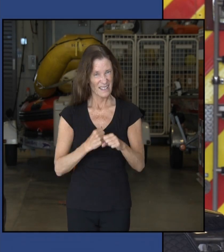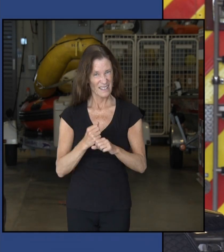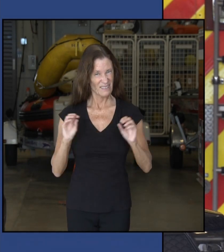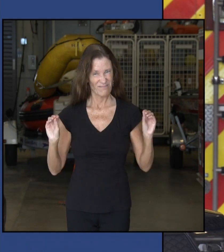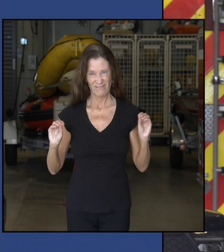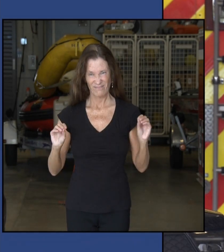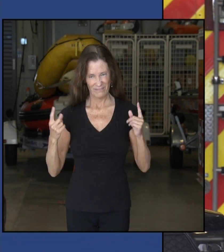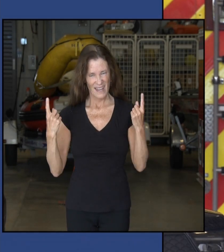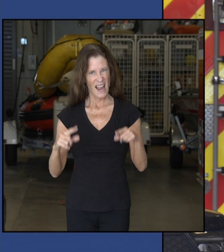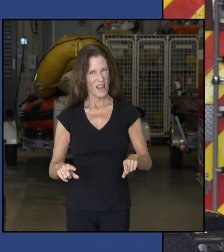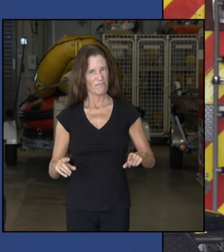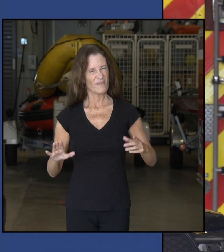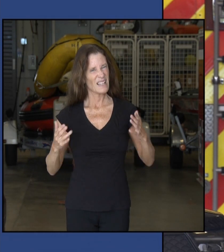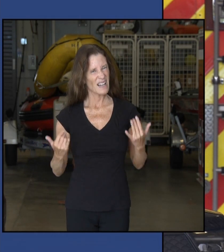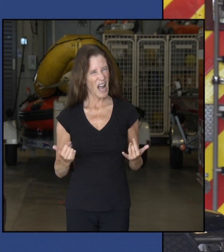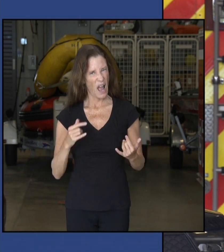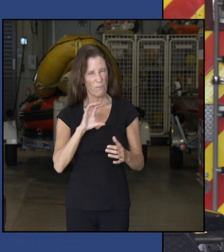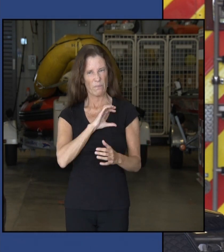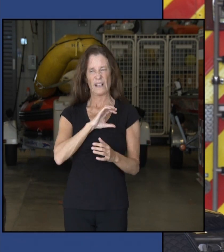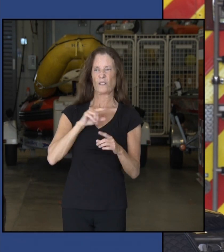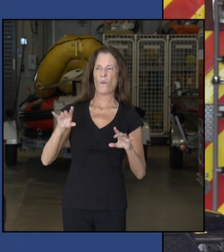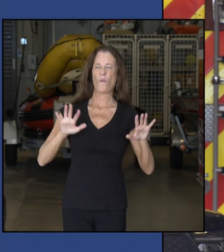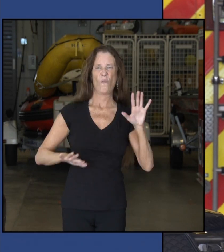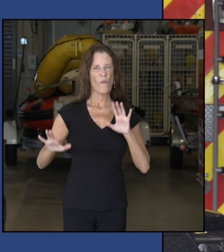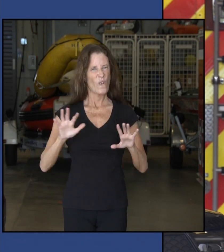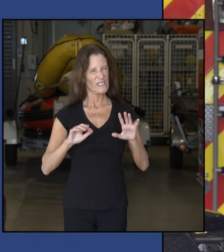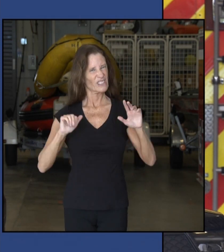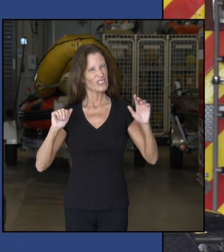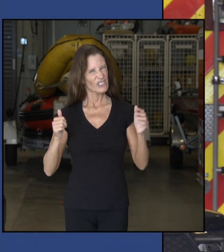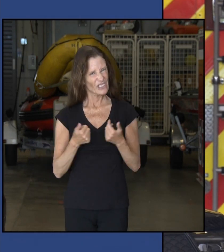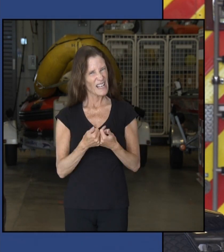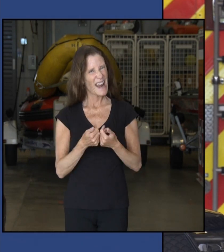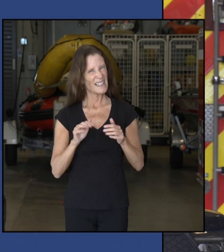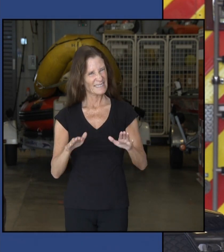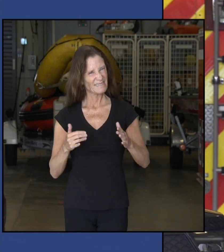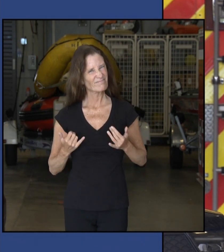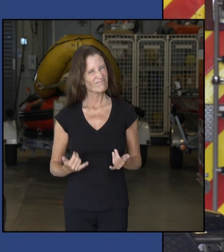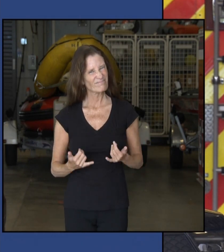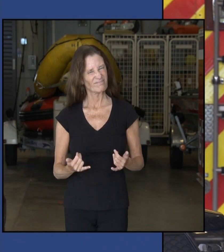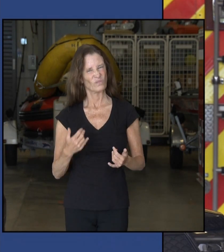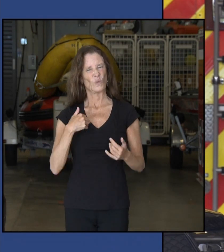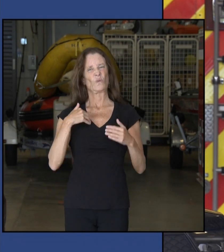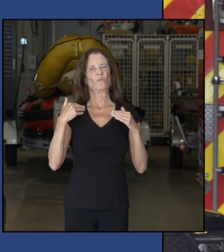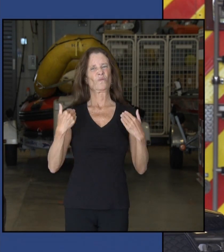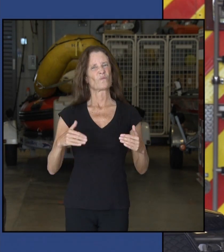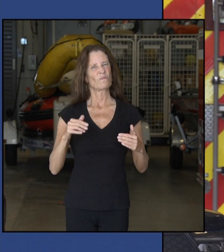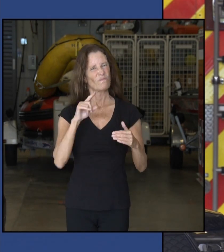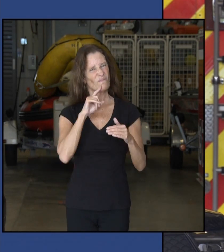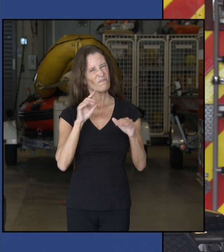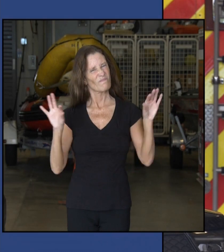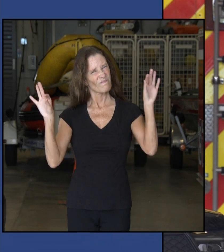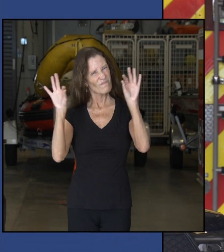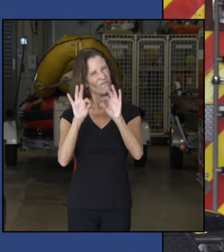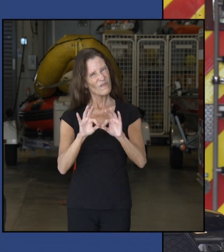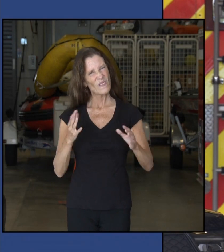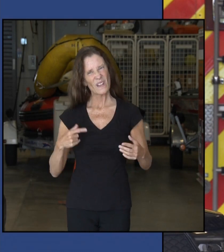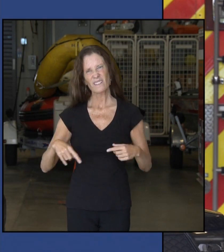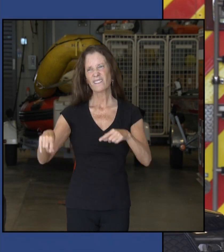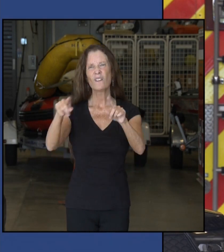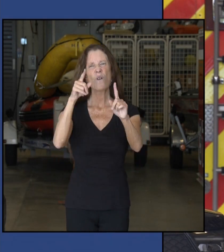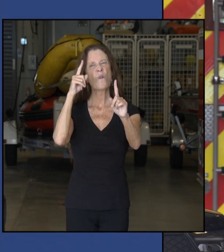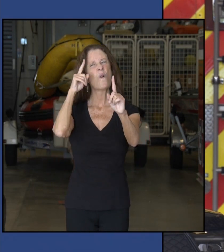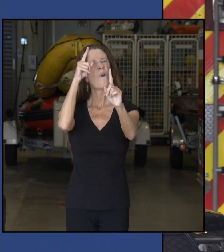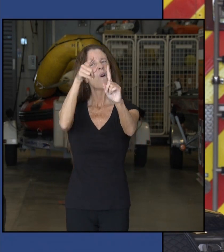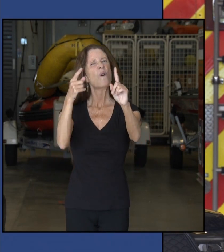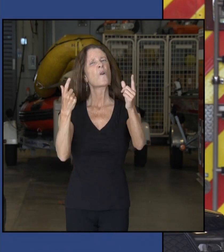our department readily accepted because first and foremost, we view this as germane to our public safety mission.